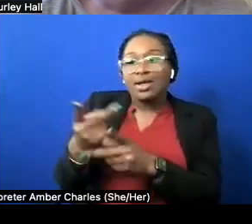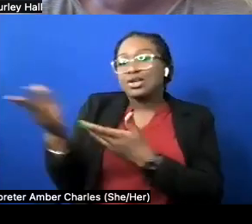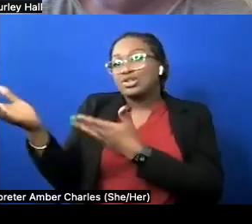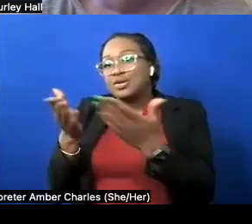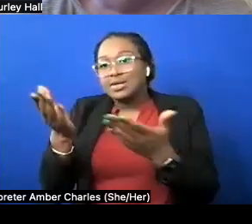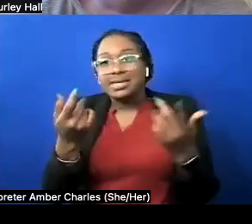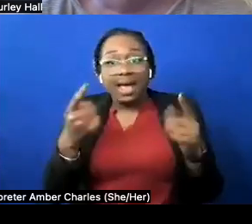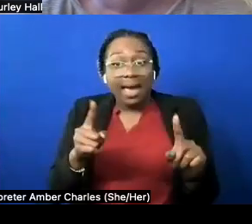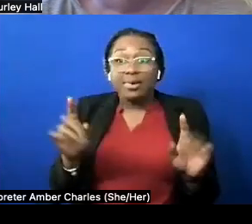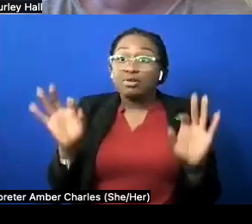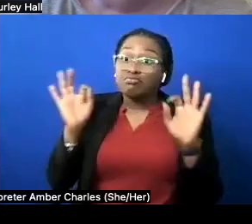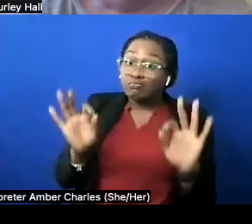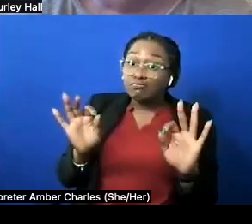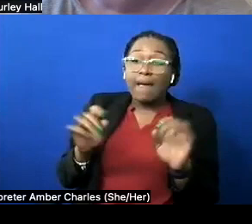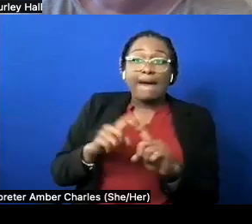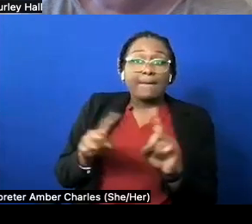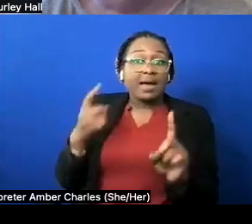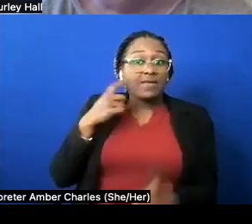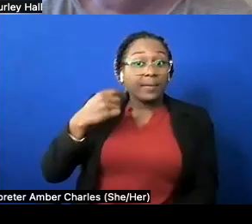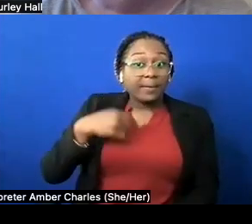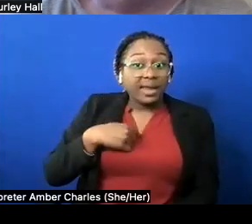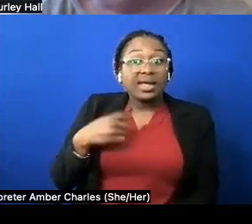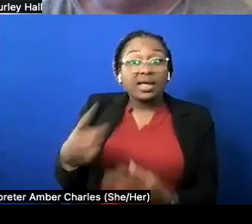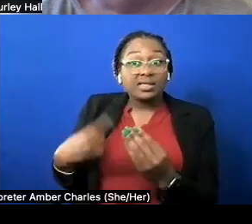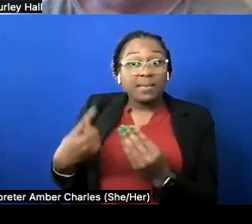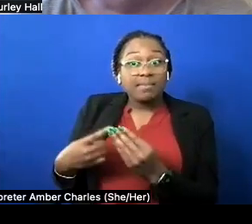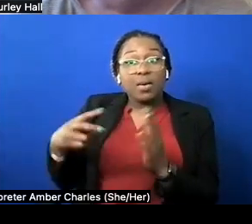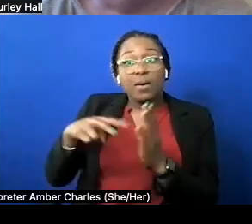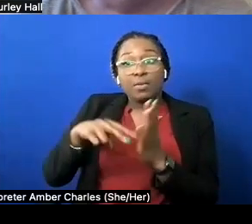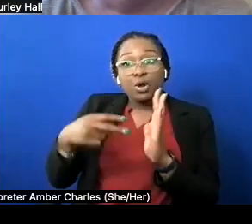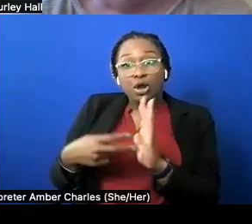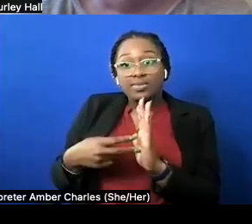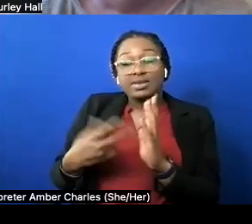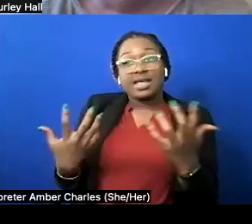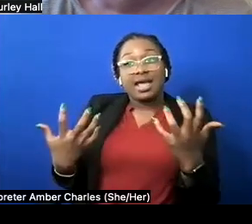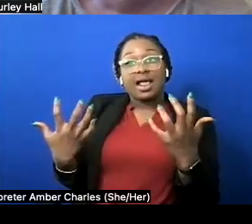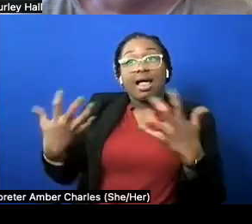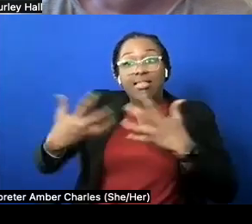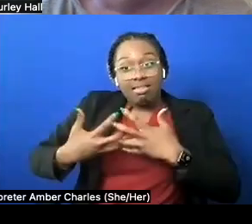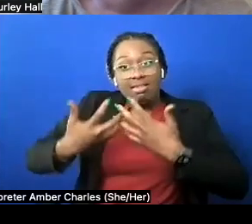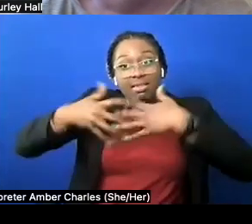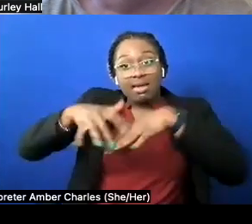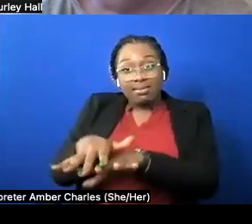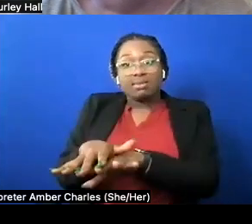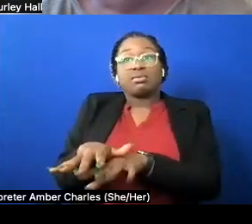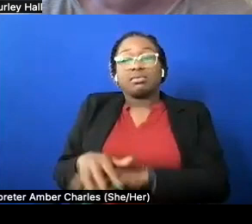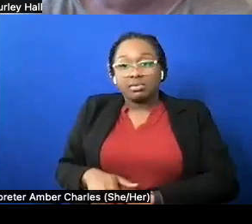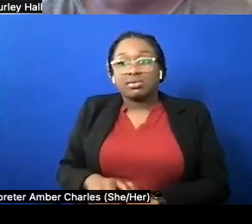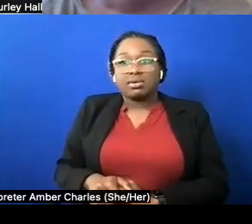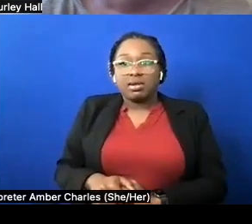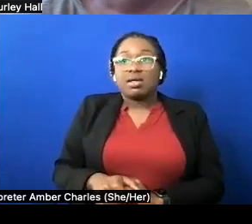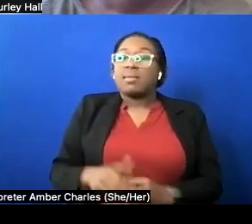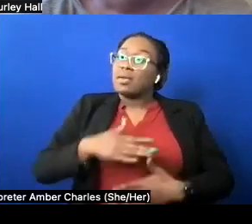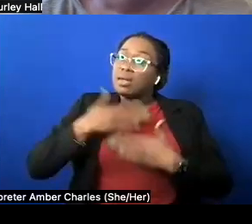wonderful, right? But for me, it is about purpose and alignment, right? And I'm grateful